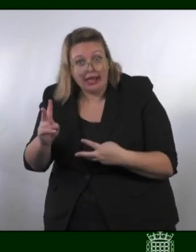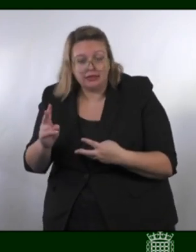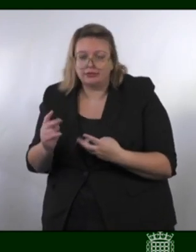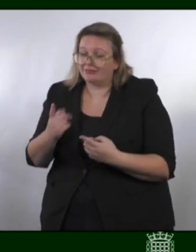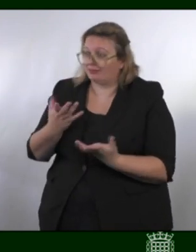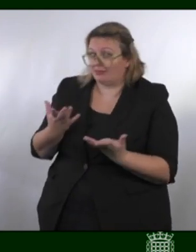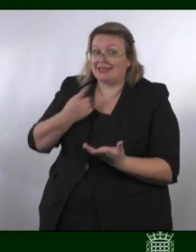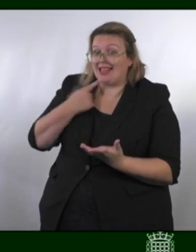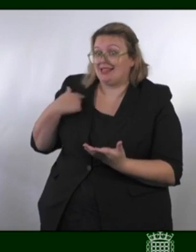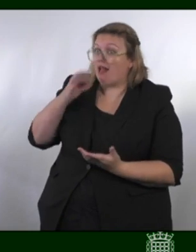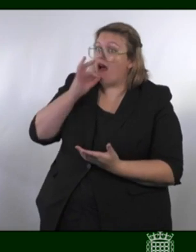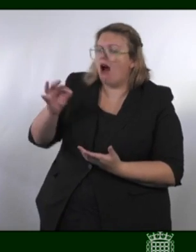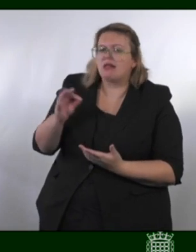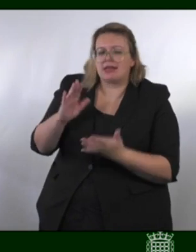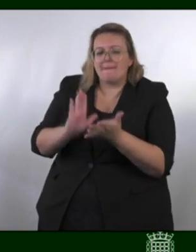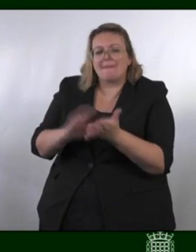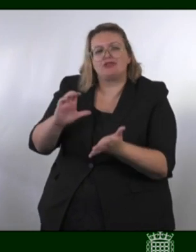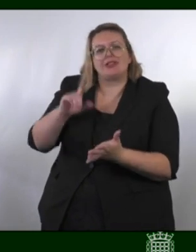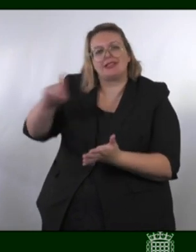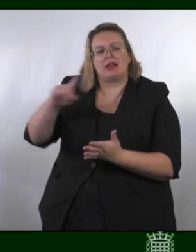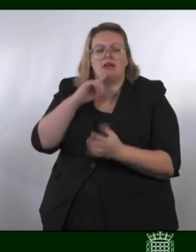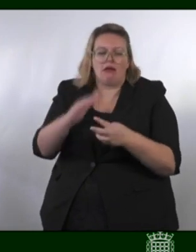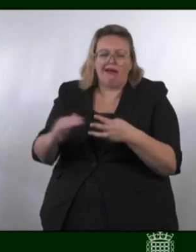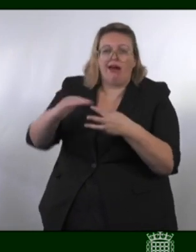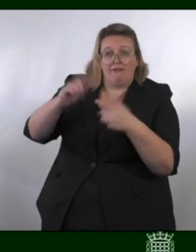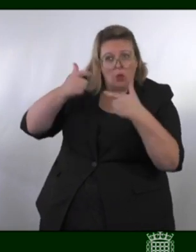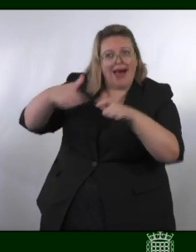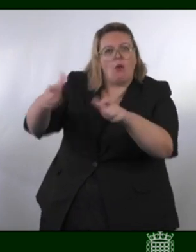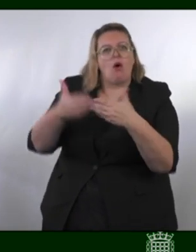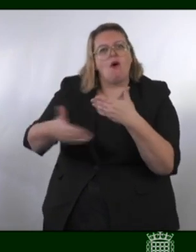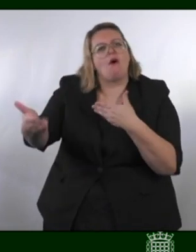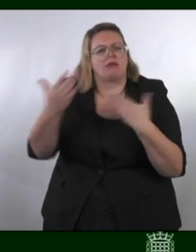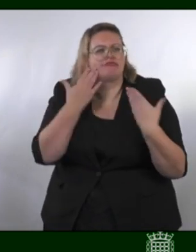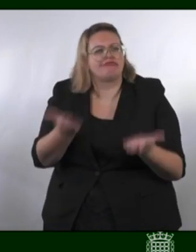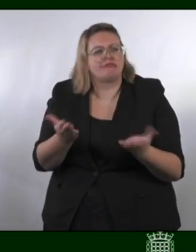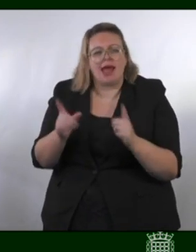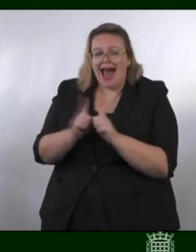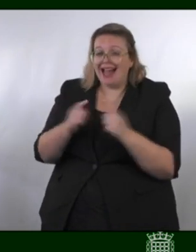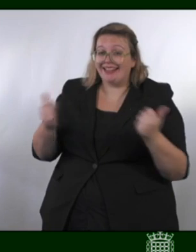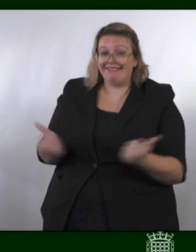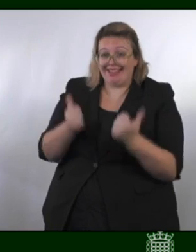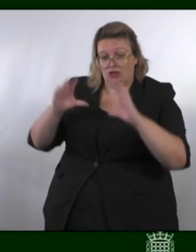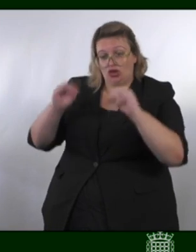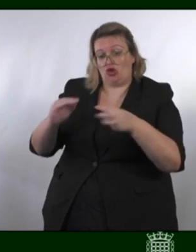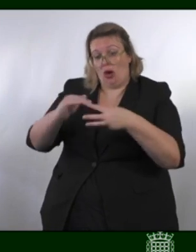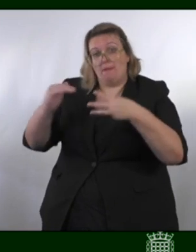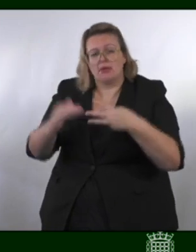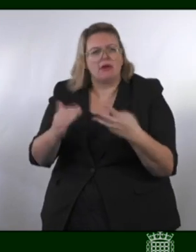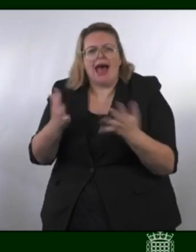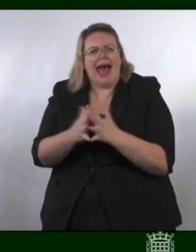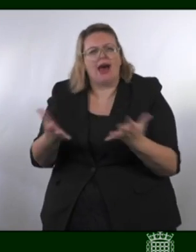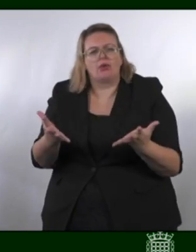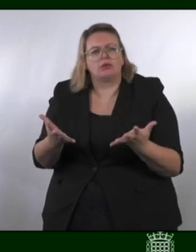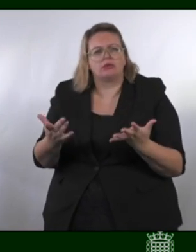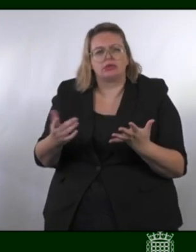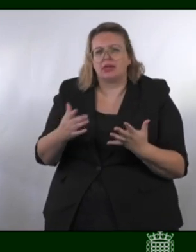in lockdown for, or what the criteria will actually be for leaving lockdown. So can the Minister of State today tell us how long